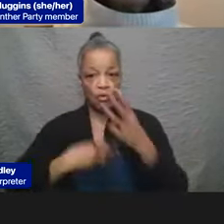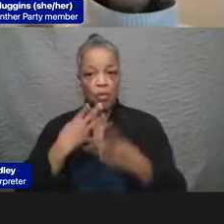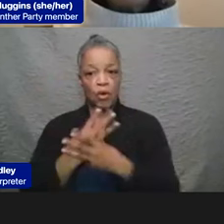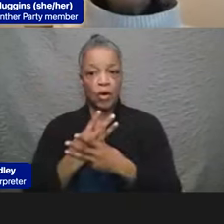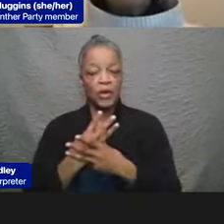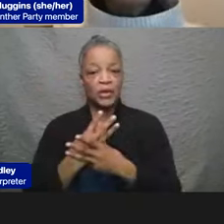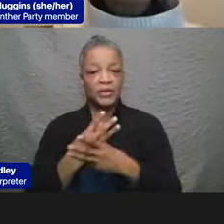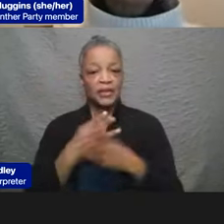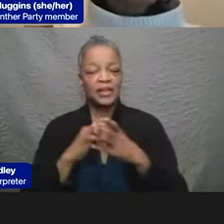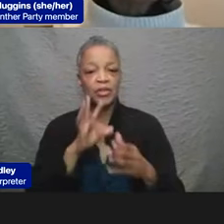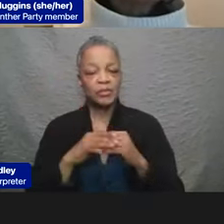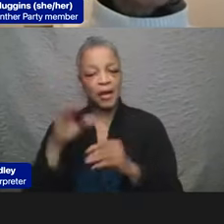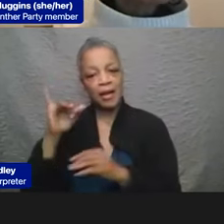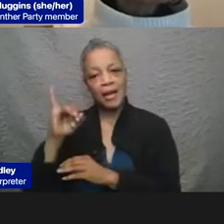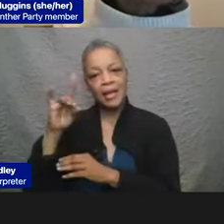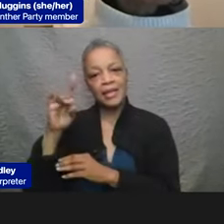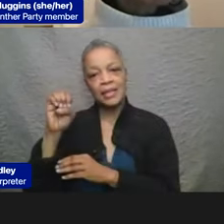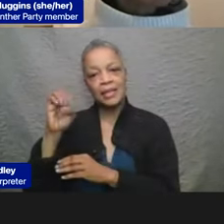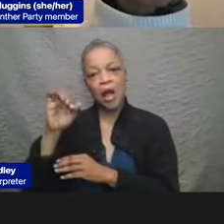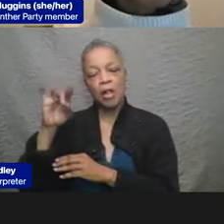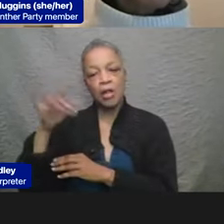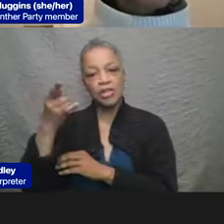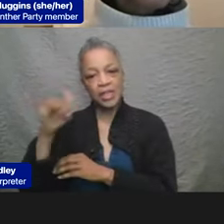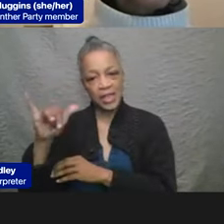the ideologies. He talks about